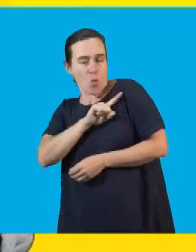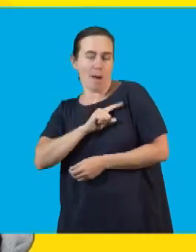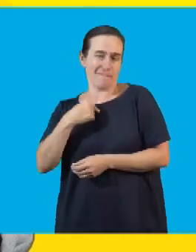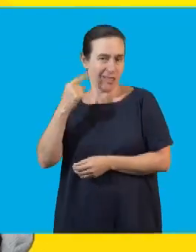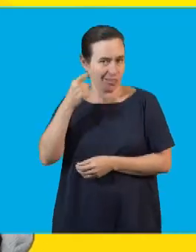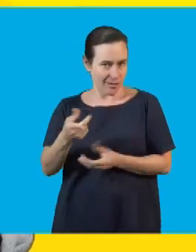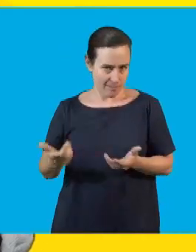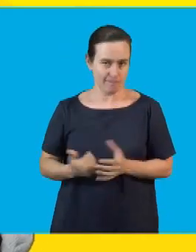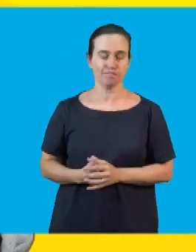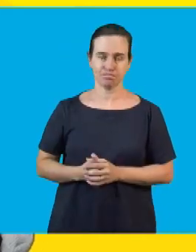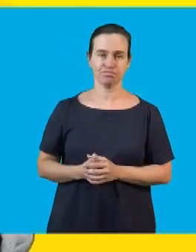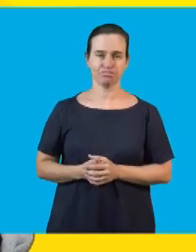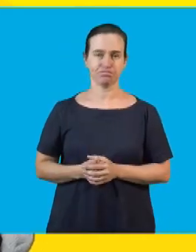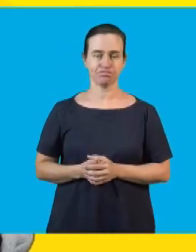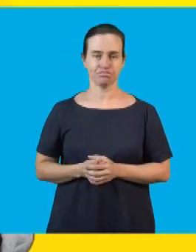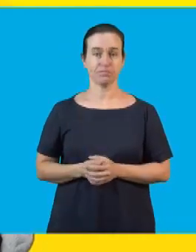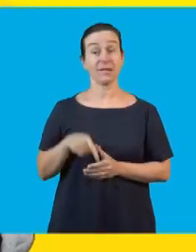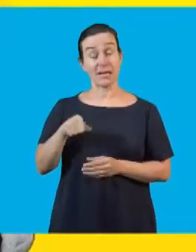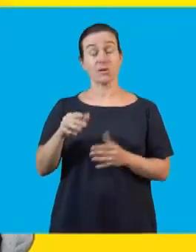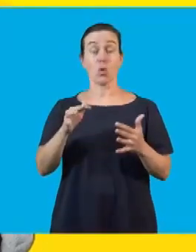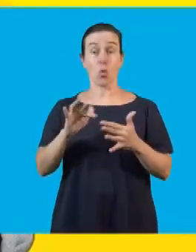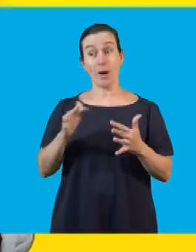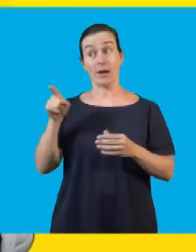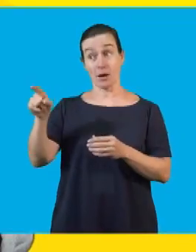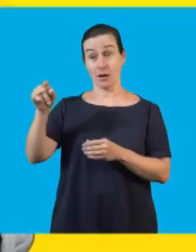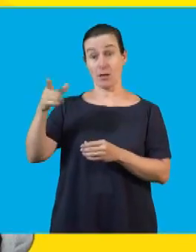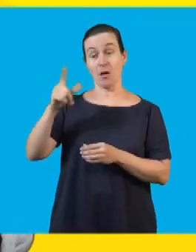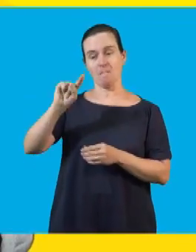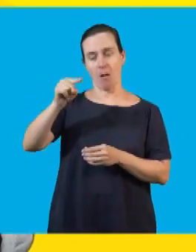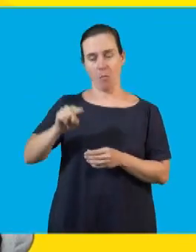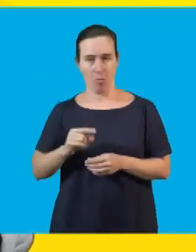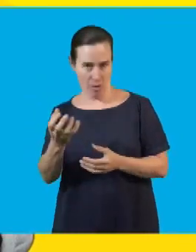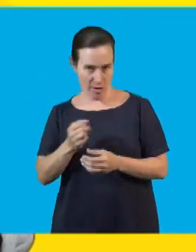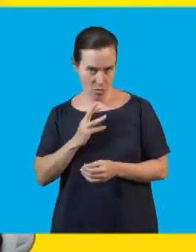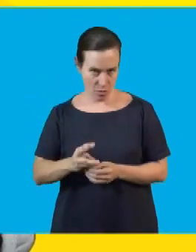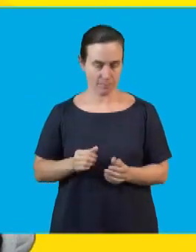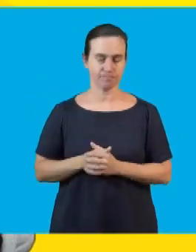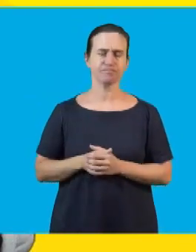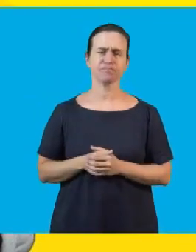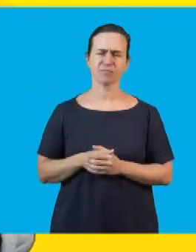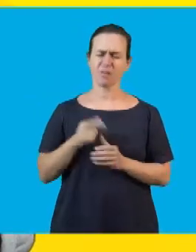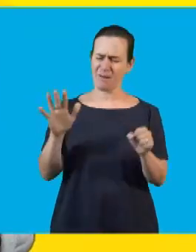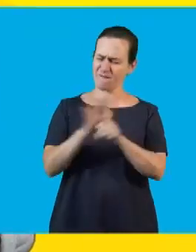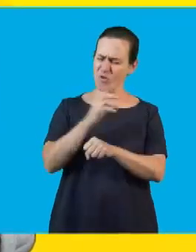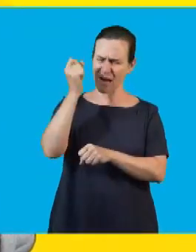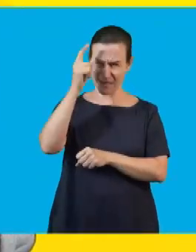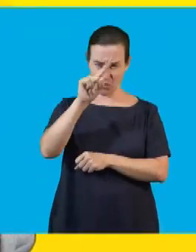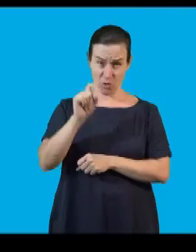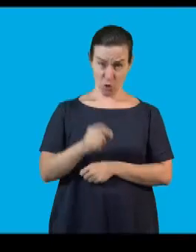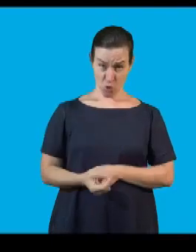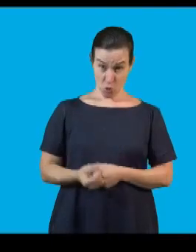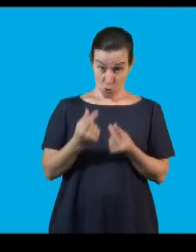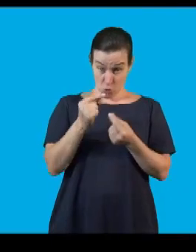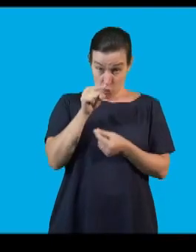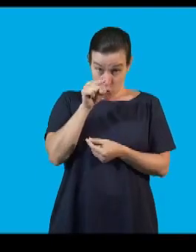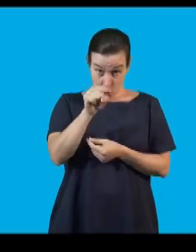to support why you're saying so, all right? Because that's where the mark is going to come from. So let's break down our question. Do